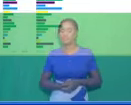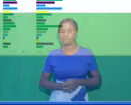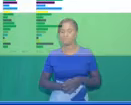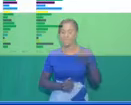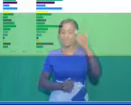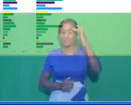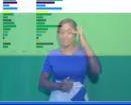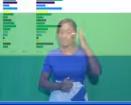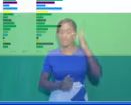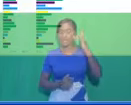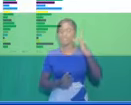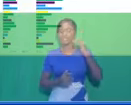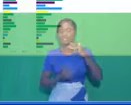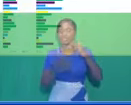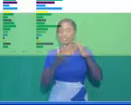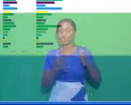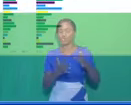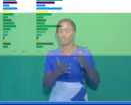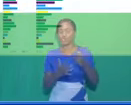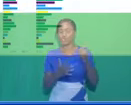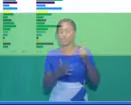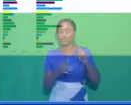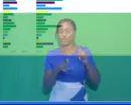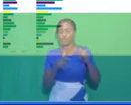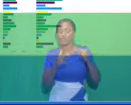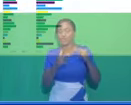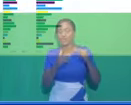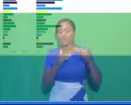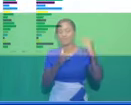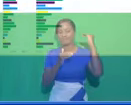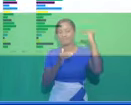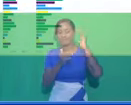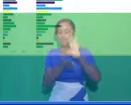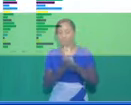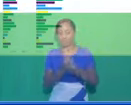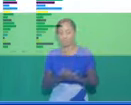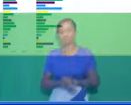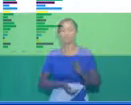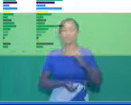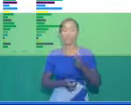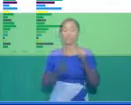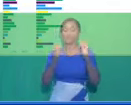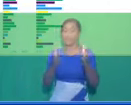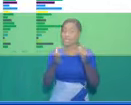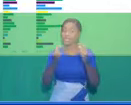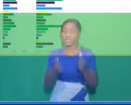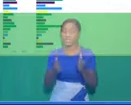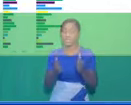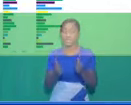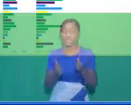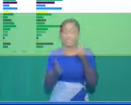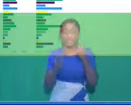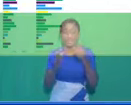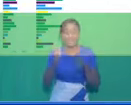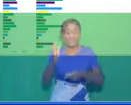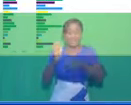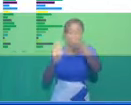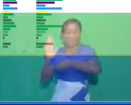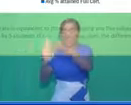tend to restrict their choices only to the traditional plus. Okay, so I know we're going fast and it's just looking like lots of